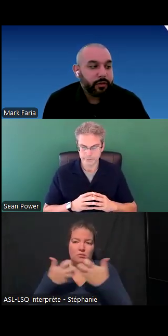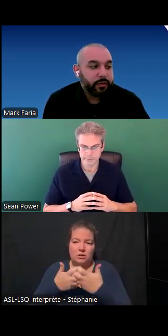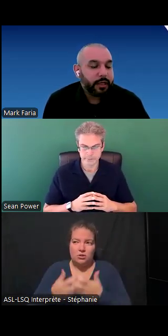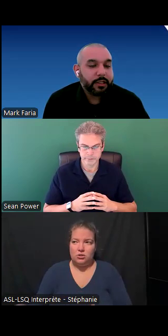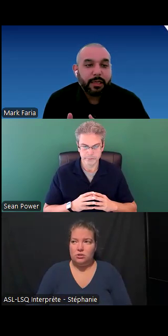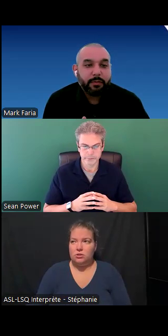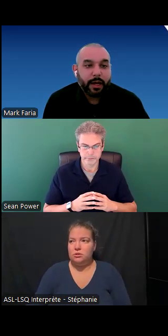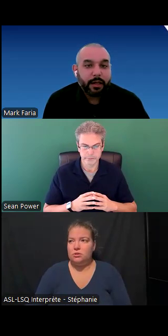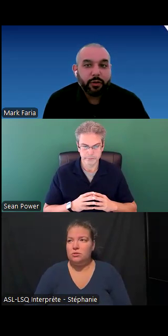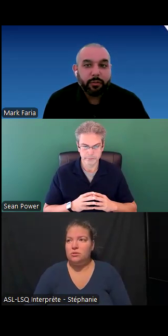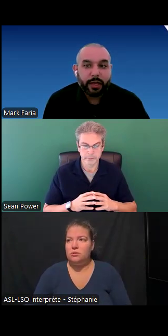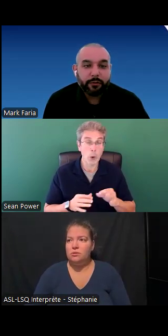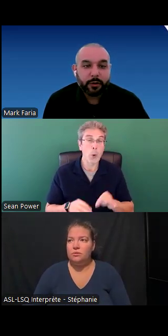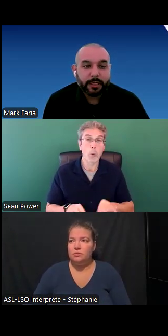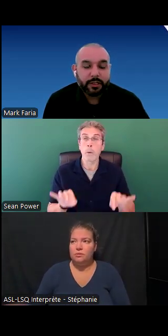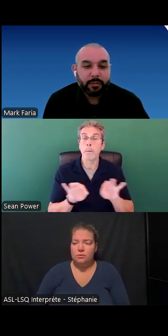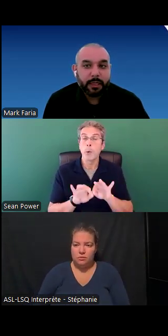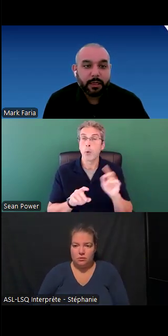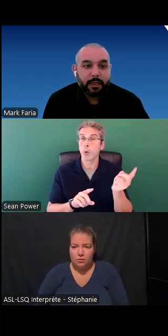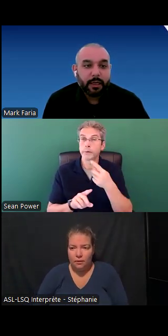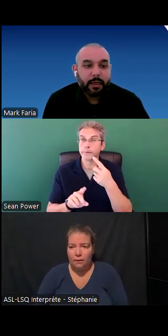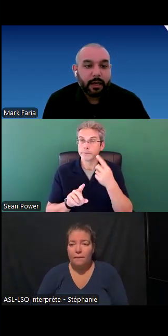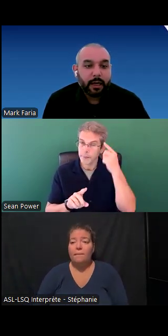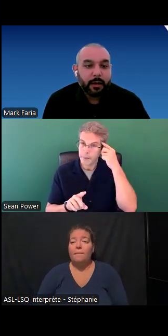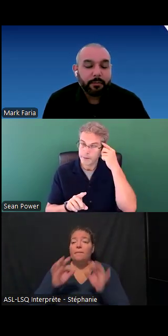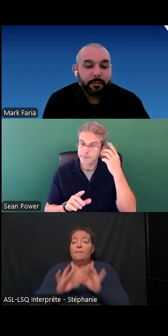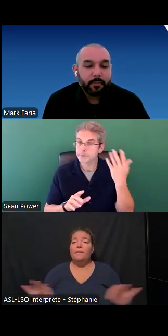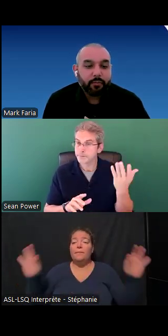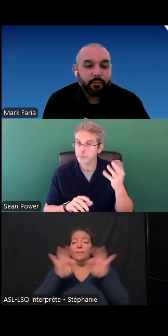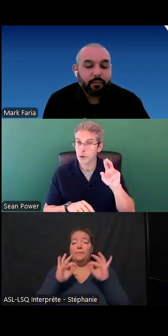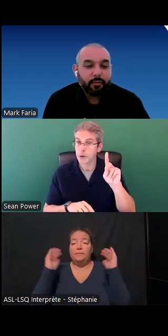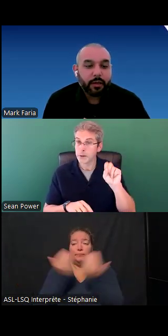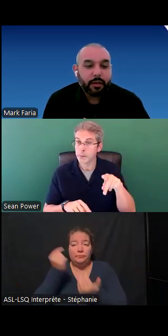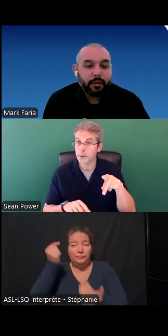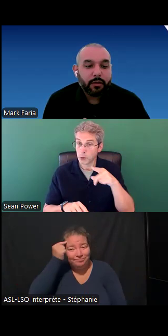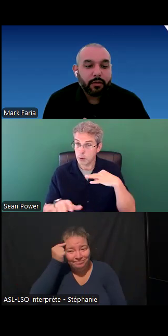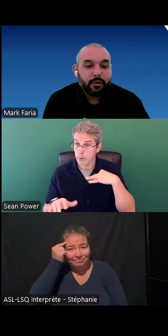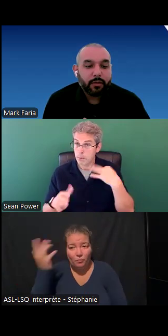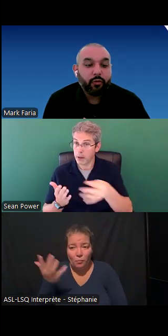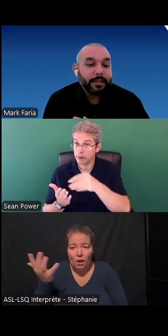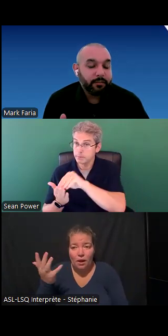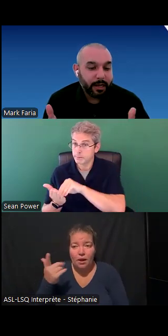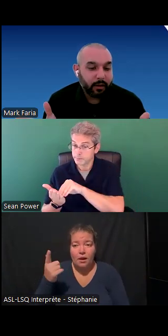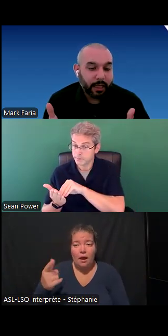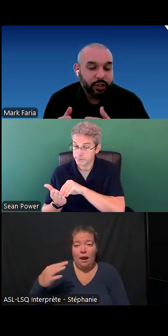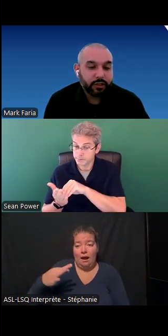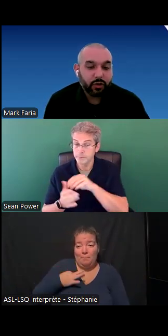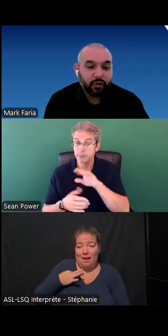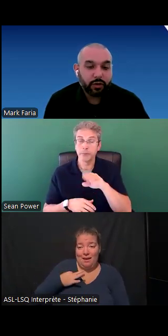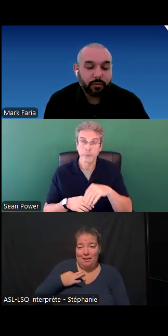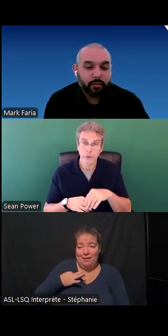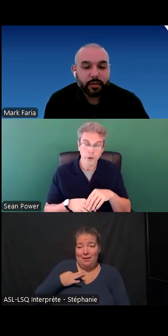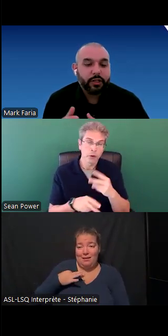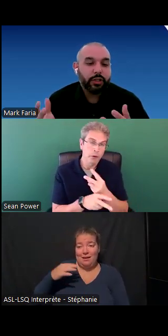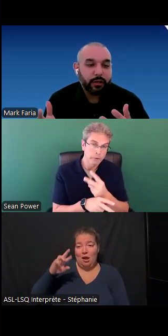So things to keep in mind when you're applying for an RDSP. Um, the grant and bond allocation.